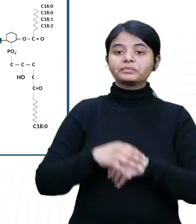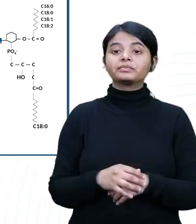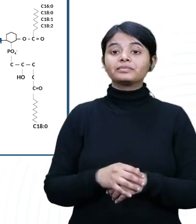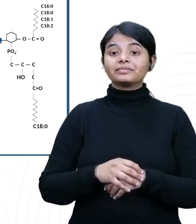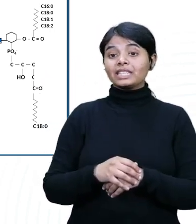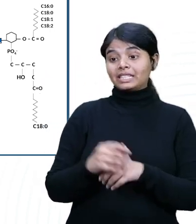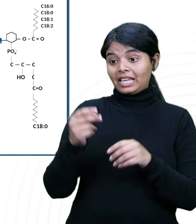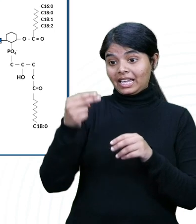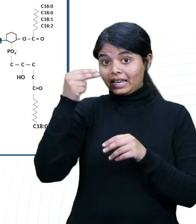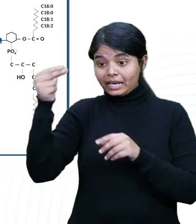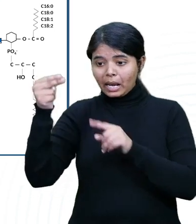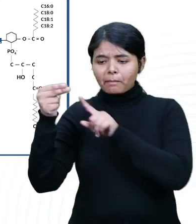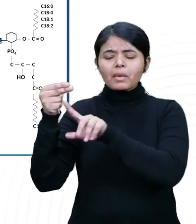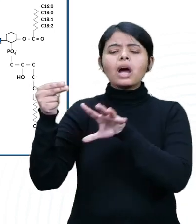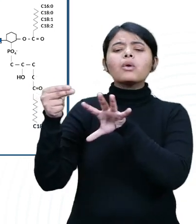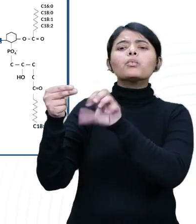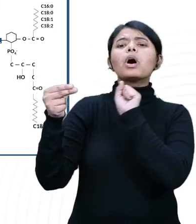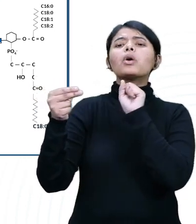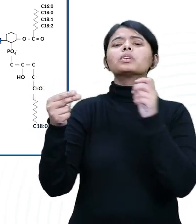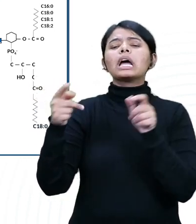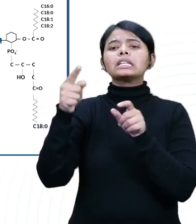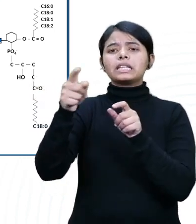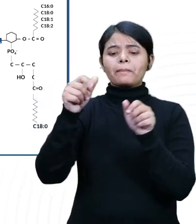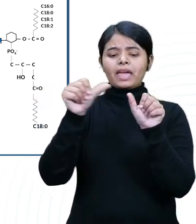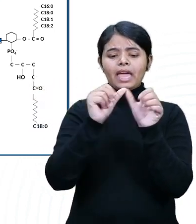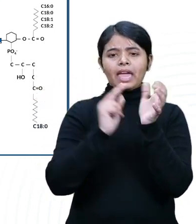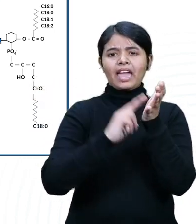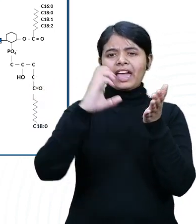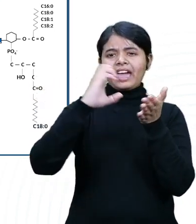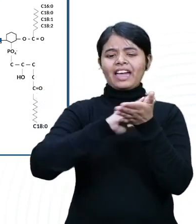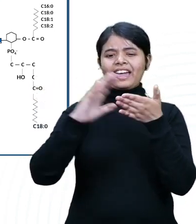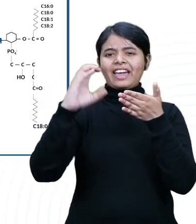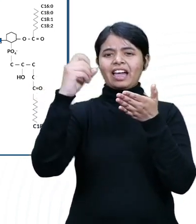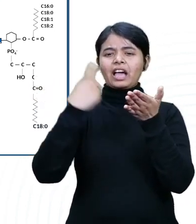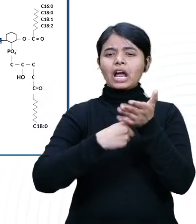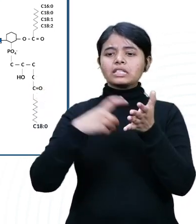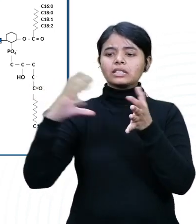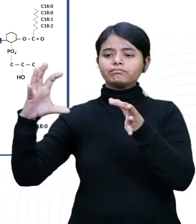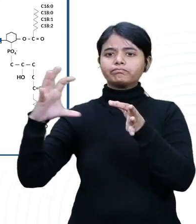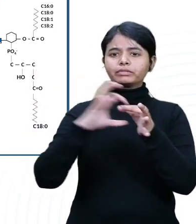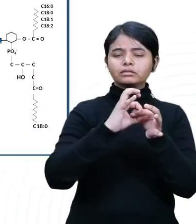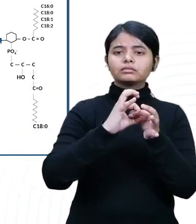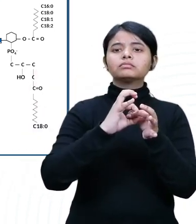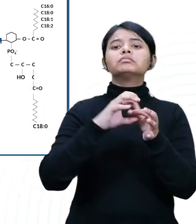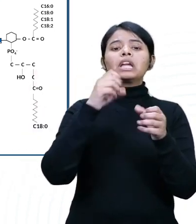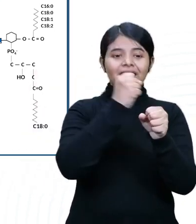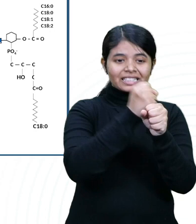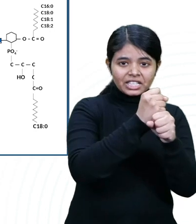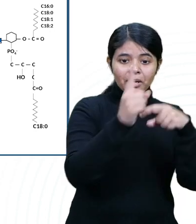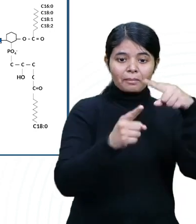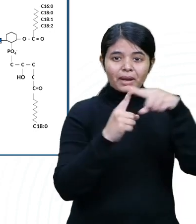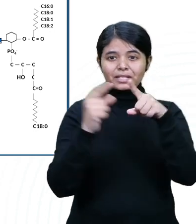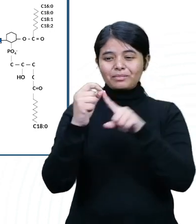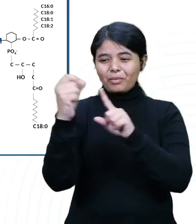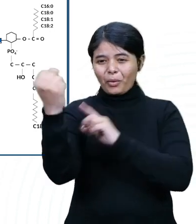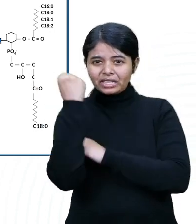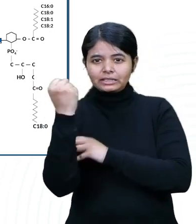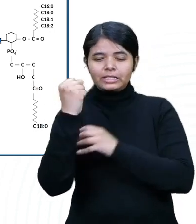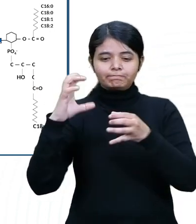with alpha-2,3-sialic acid. And procyclins are also N-glycosylated, mainly